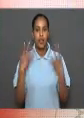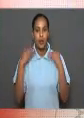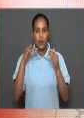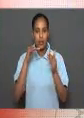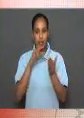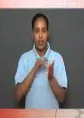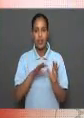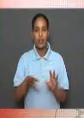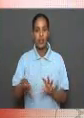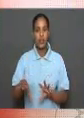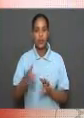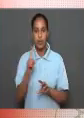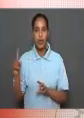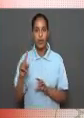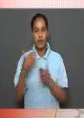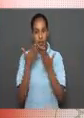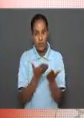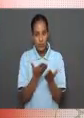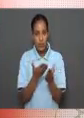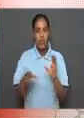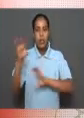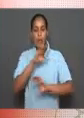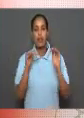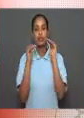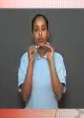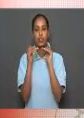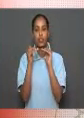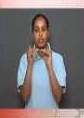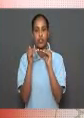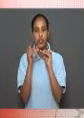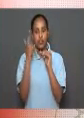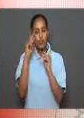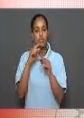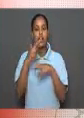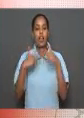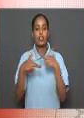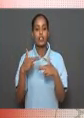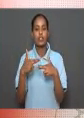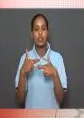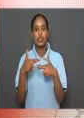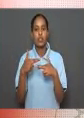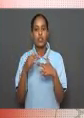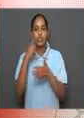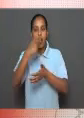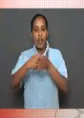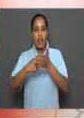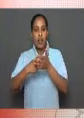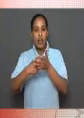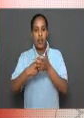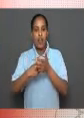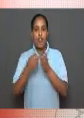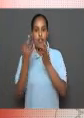Hello again, everyone. Here is the chemical equation for the reaction that results